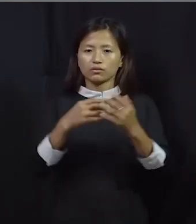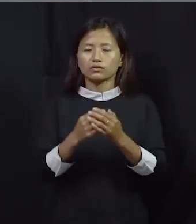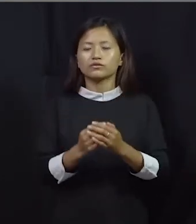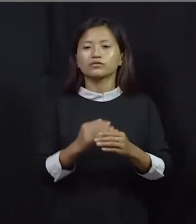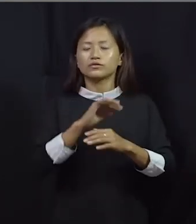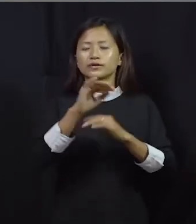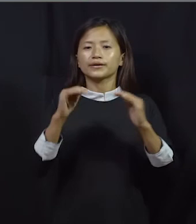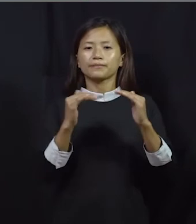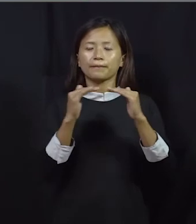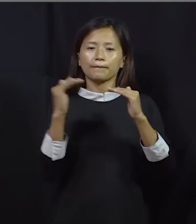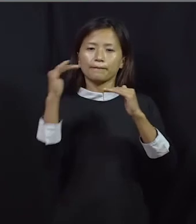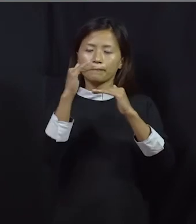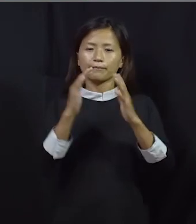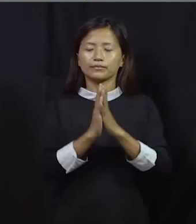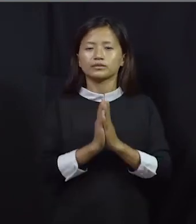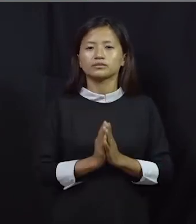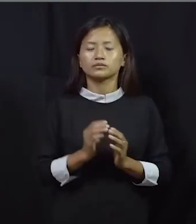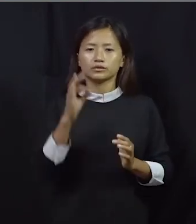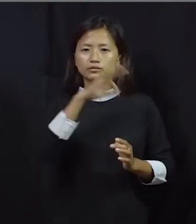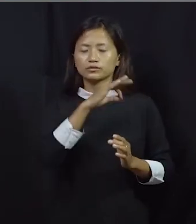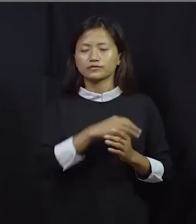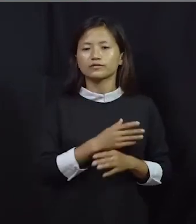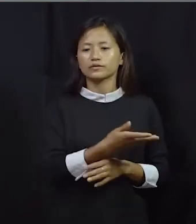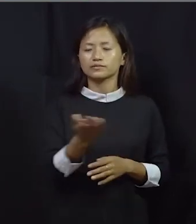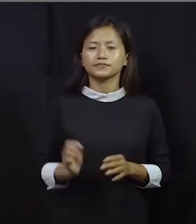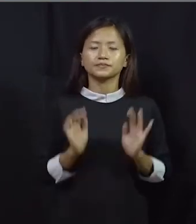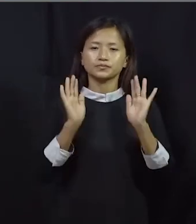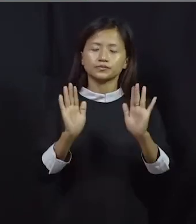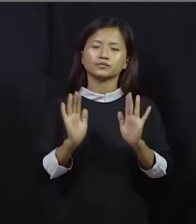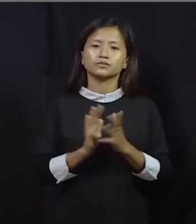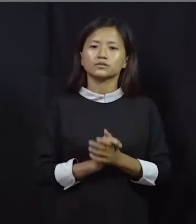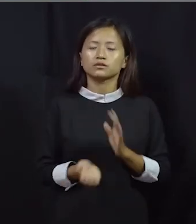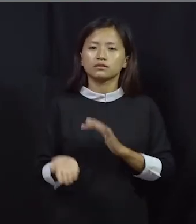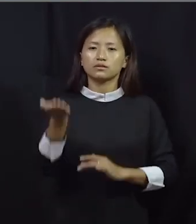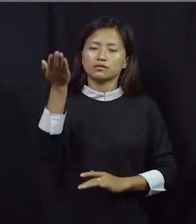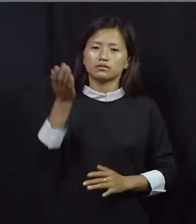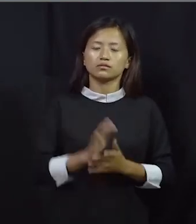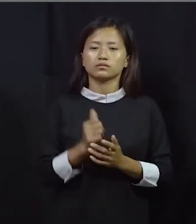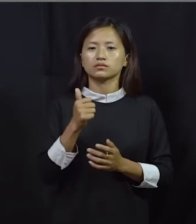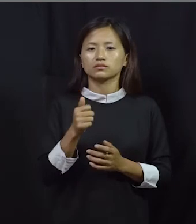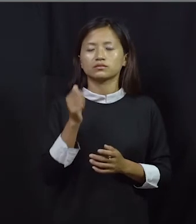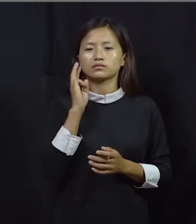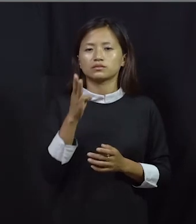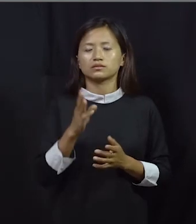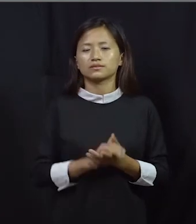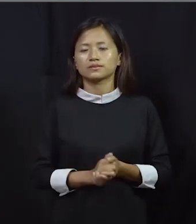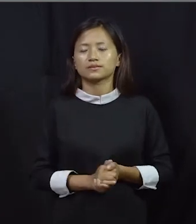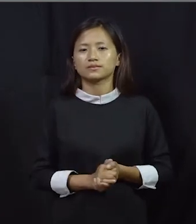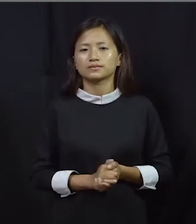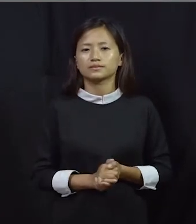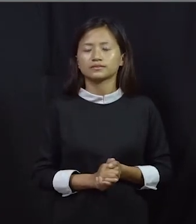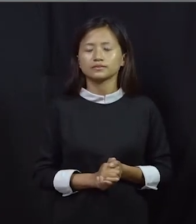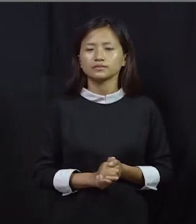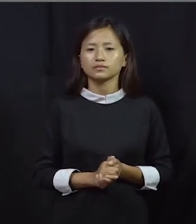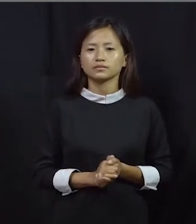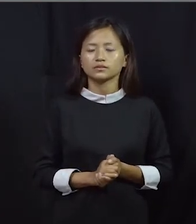firm profit, that means they have a very high goodwill. That means